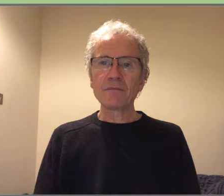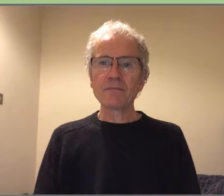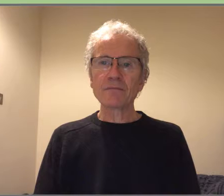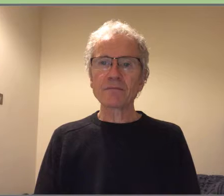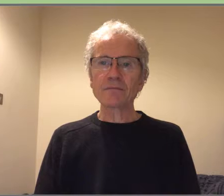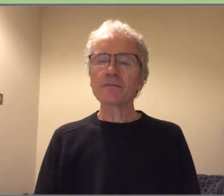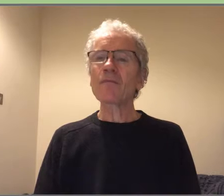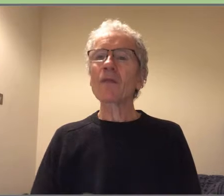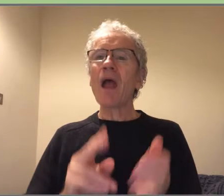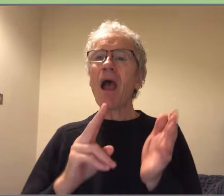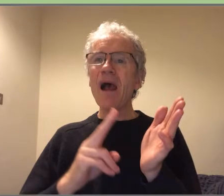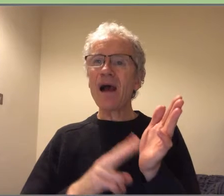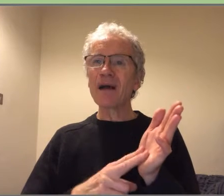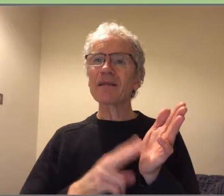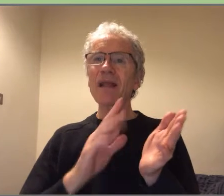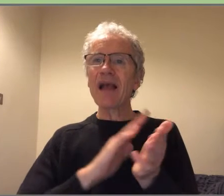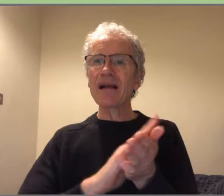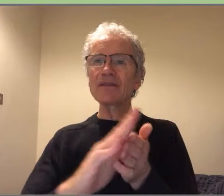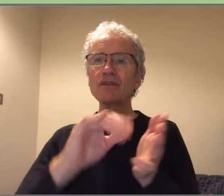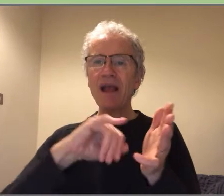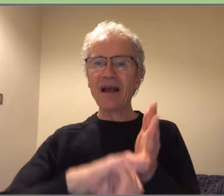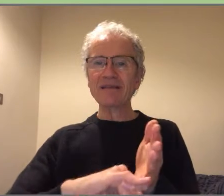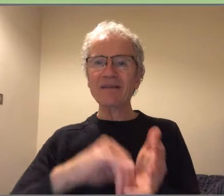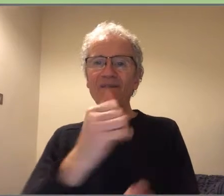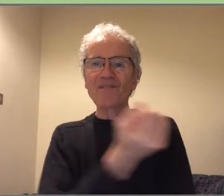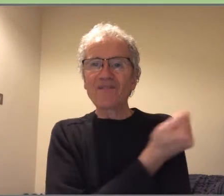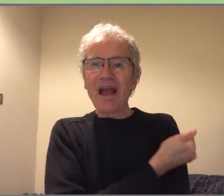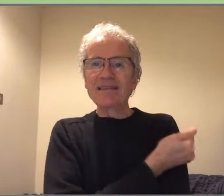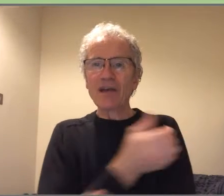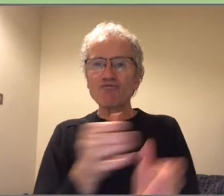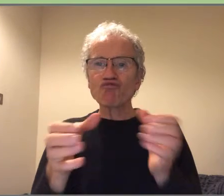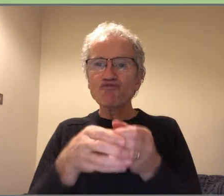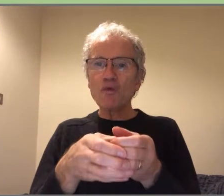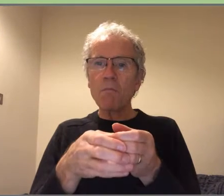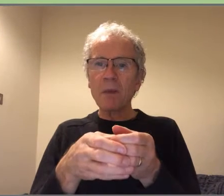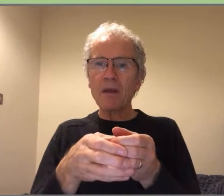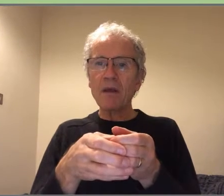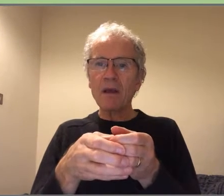Why is the NHS vaccinating some groups before others?